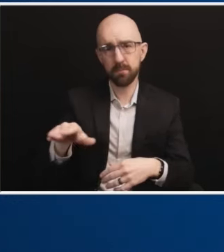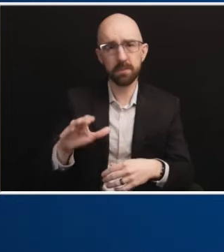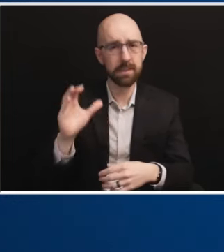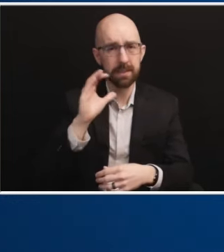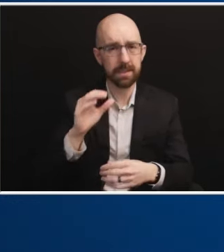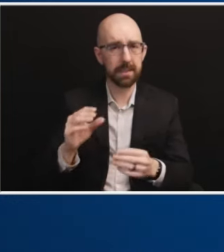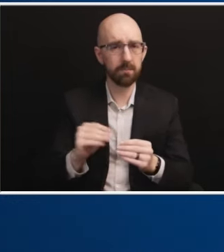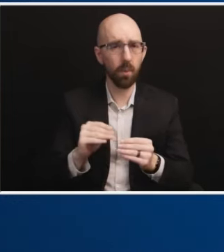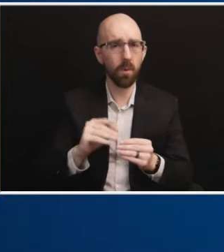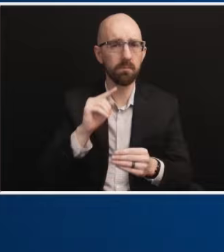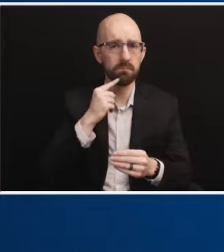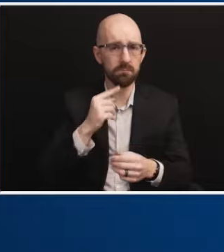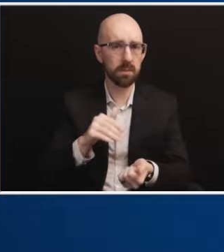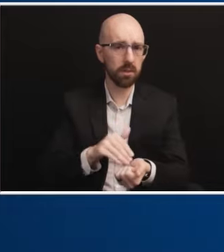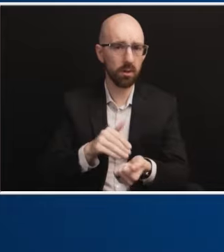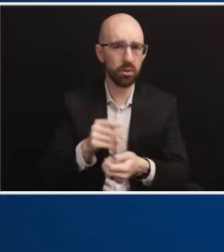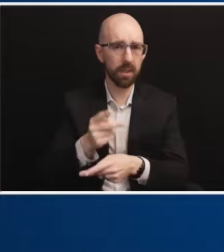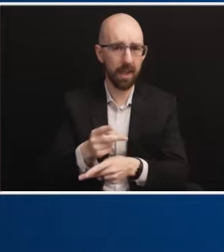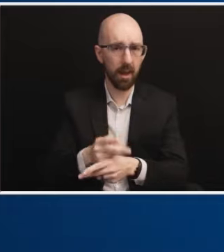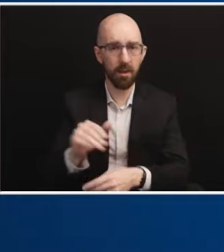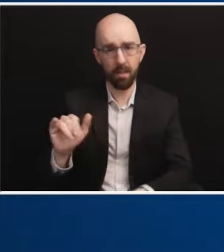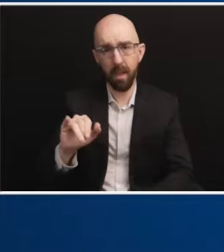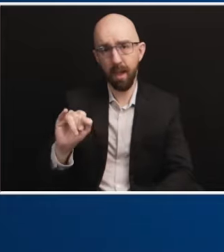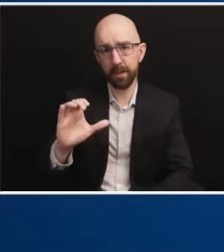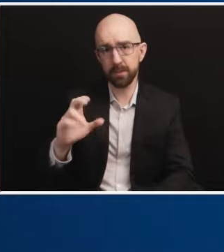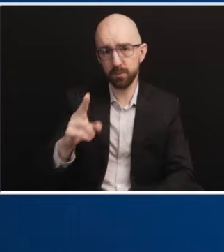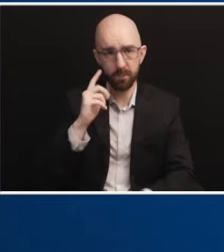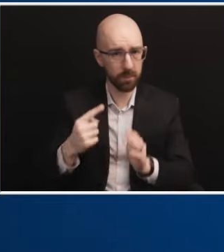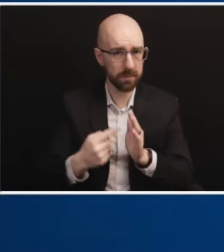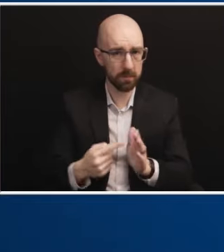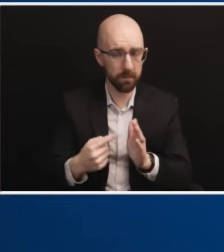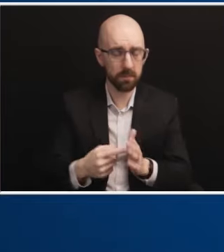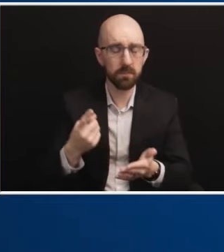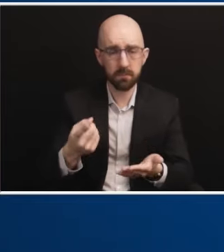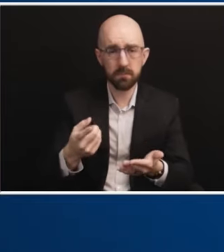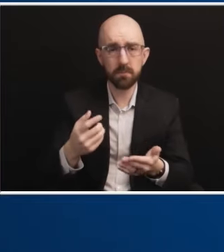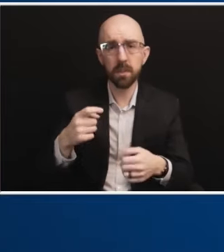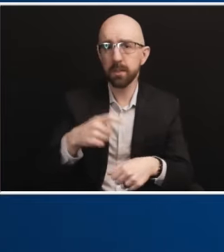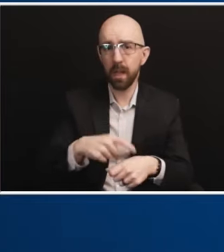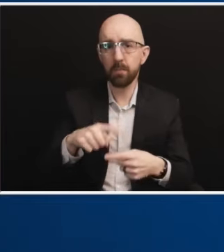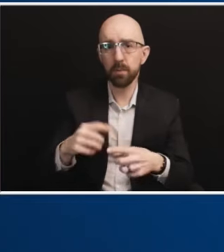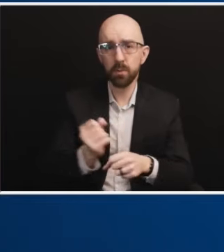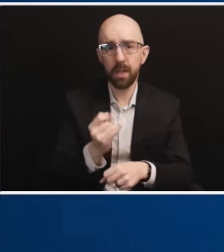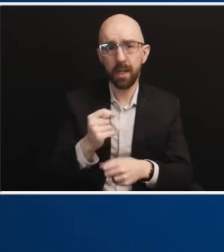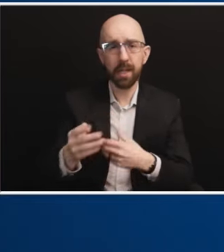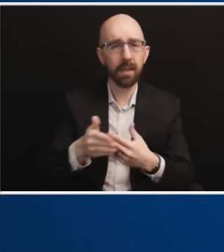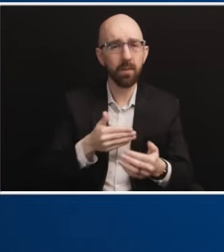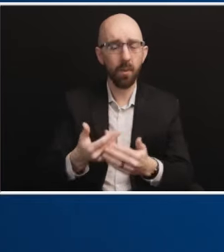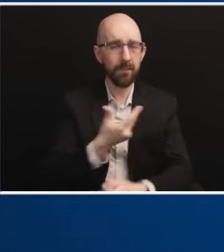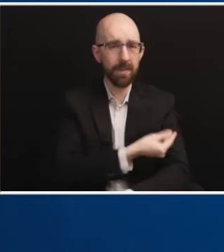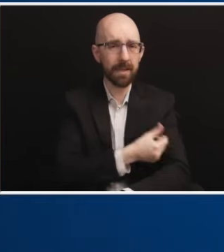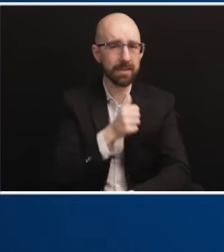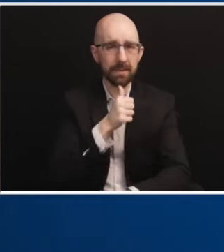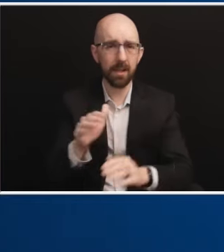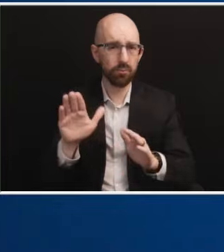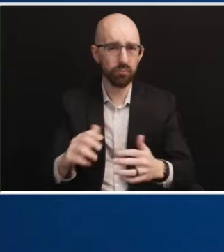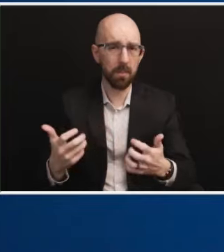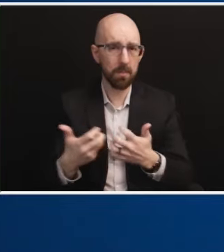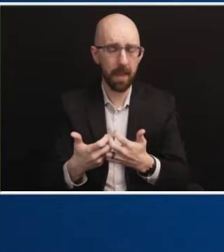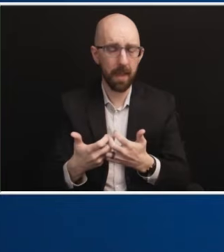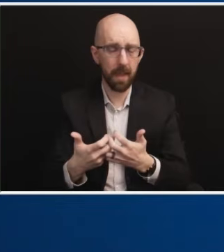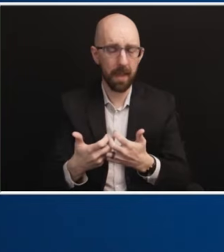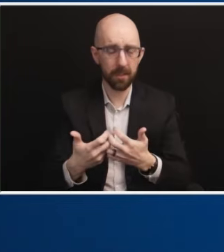and especially going to the ICU. So there is still time to get it, even though the vaccine isn't necessarily a good match right